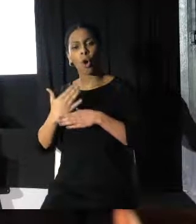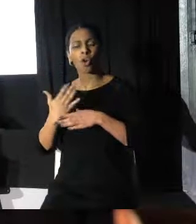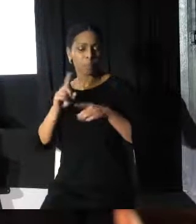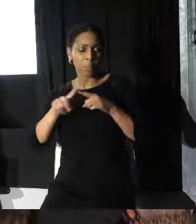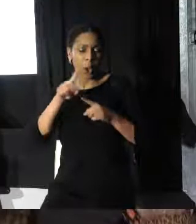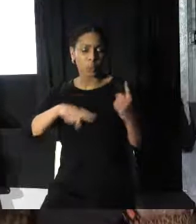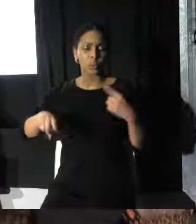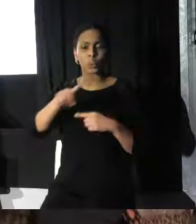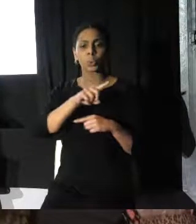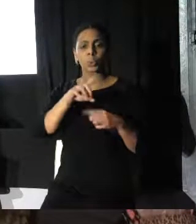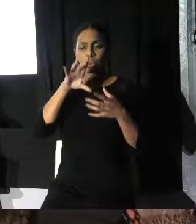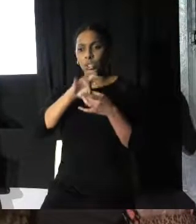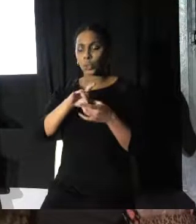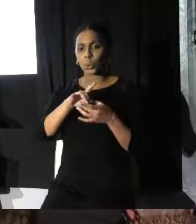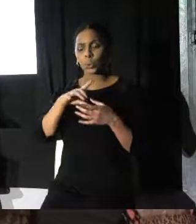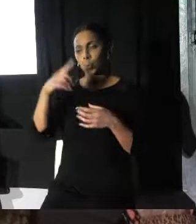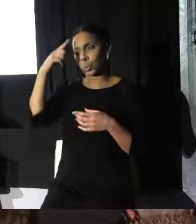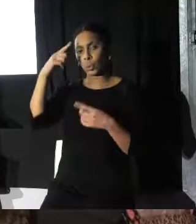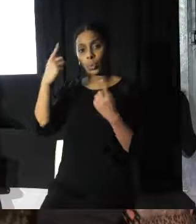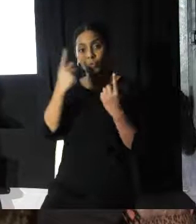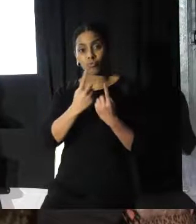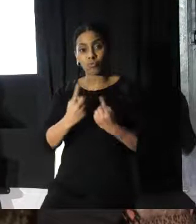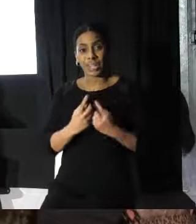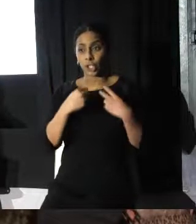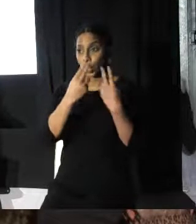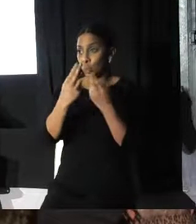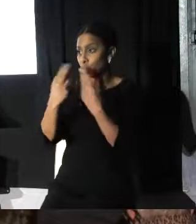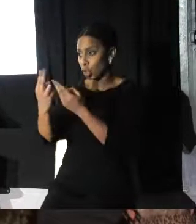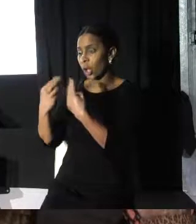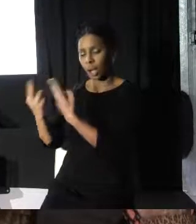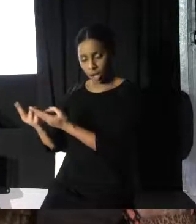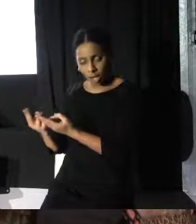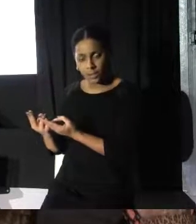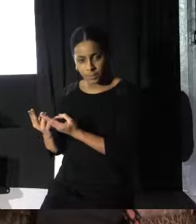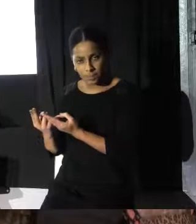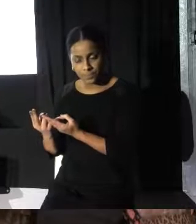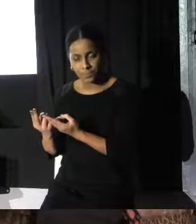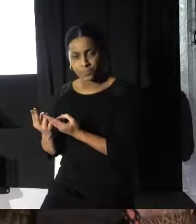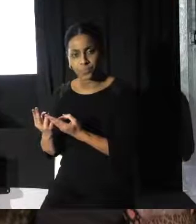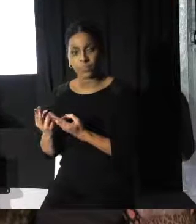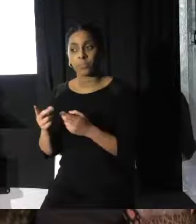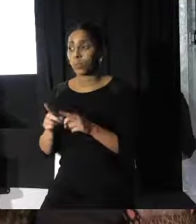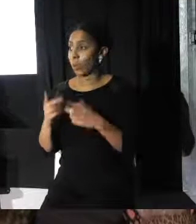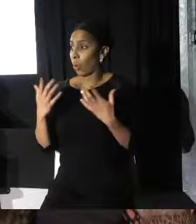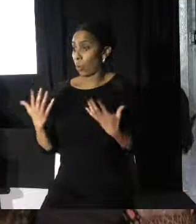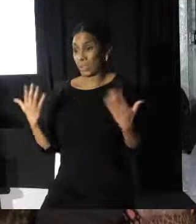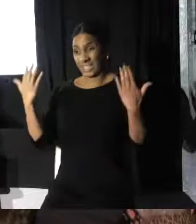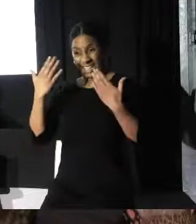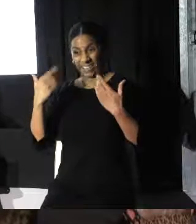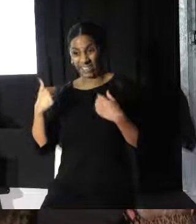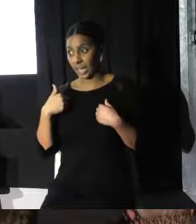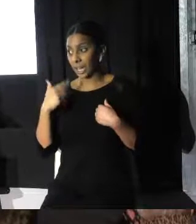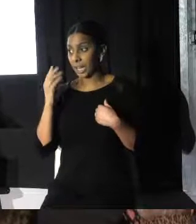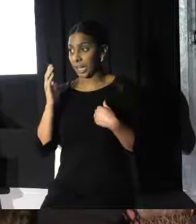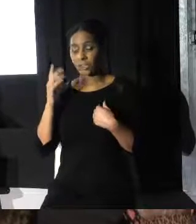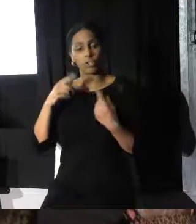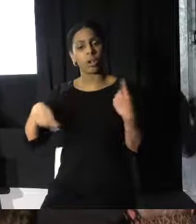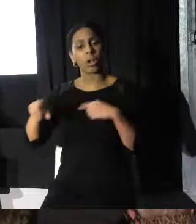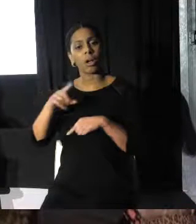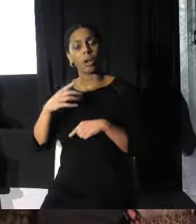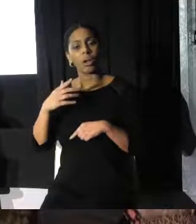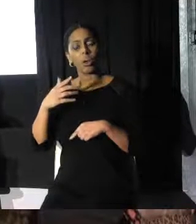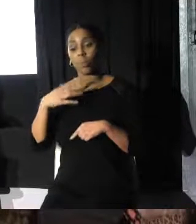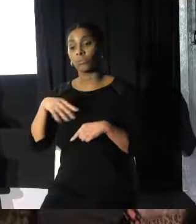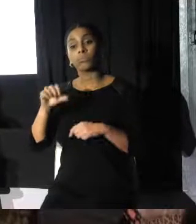been focused on questions of restitution. And a lot of, I guess, I mean, this evening's lecture was an attempt, you know, to take some of